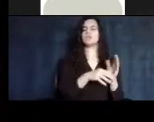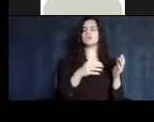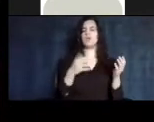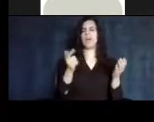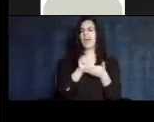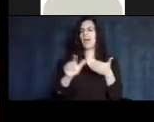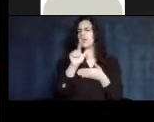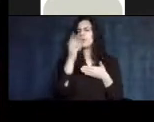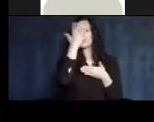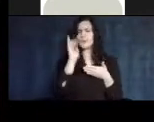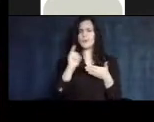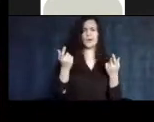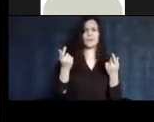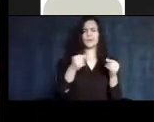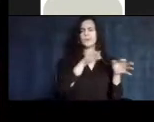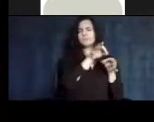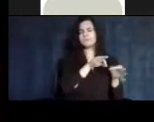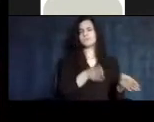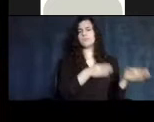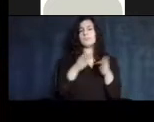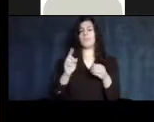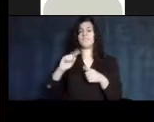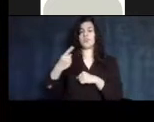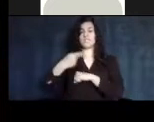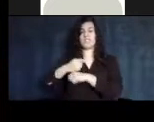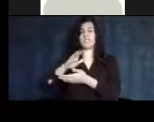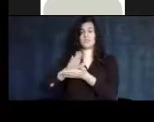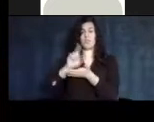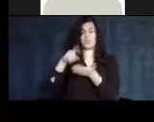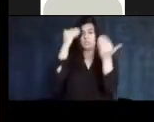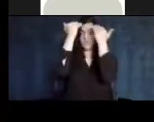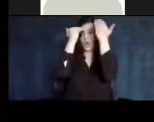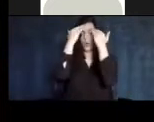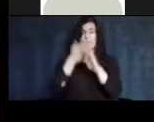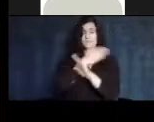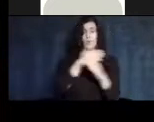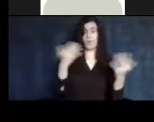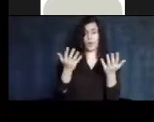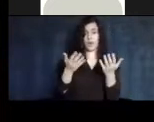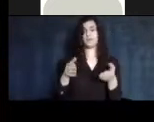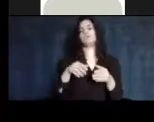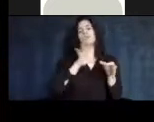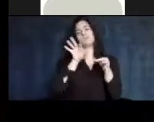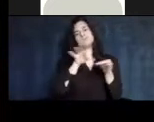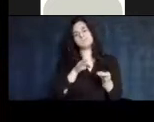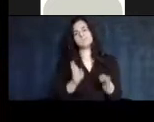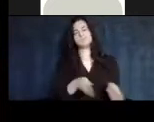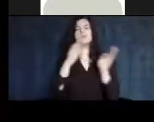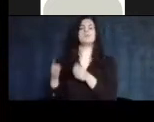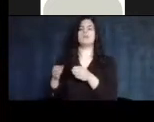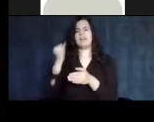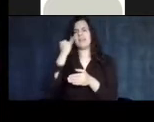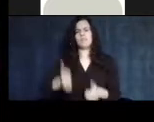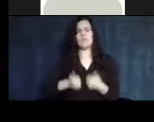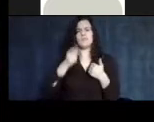know before your first day of school, here's what you should pack if you're living on campus. So we'll be doing different workshops to keep you engaged